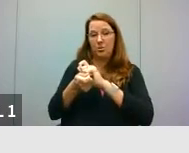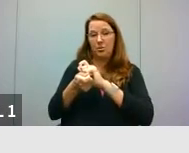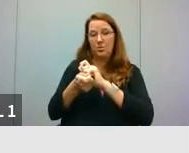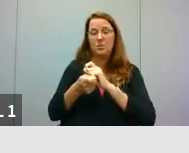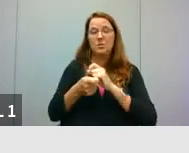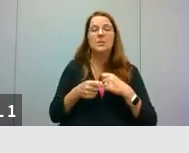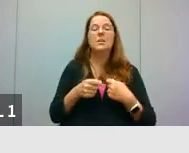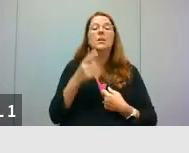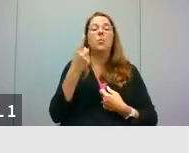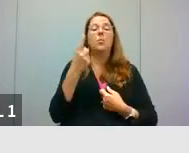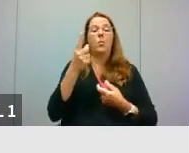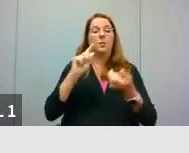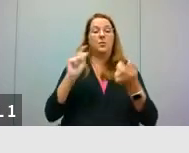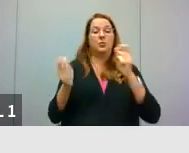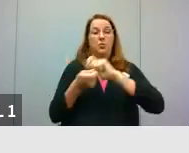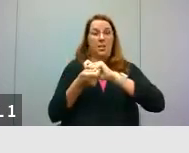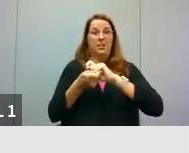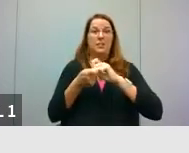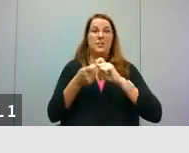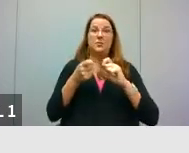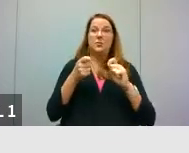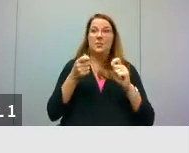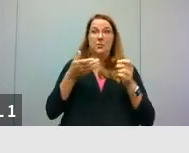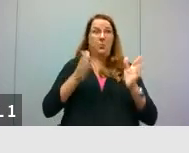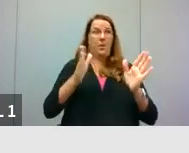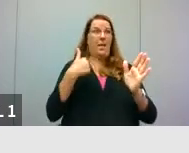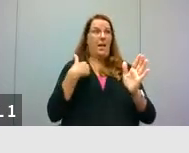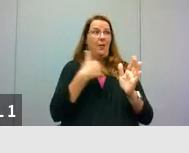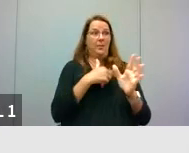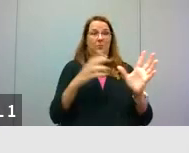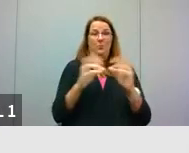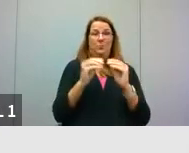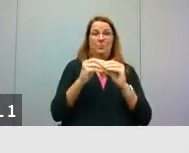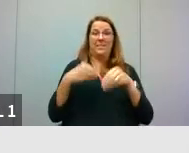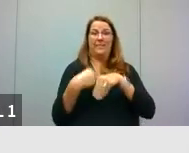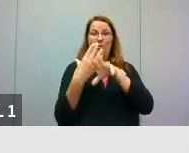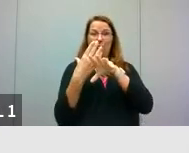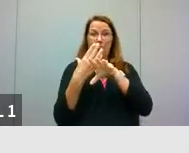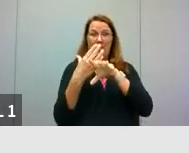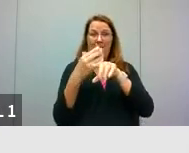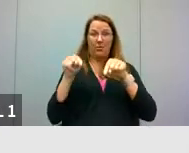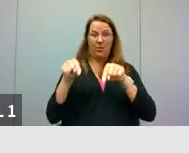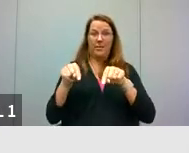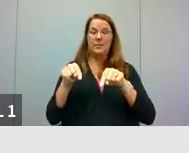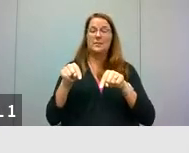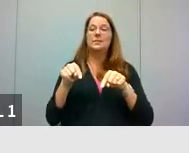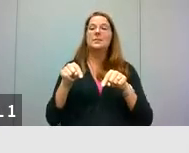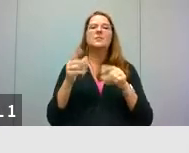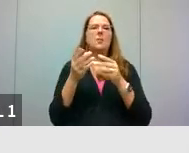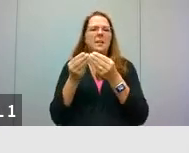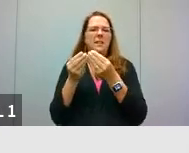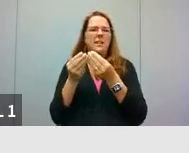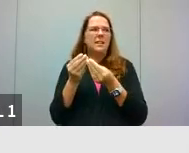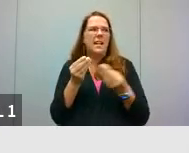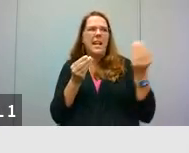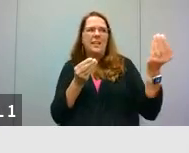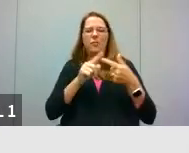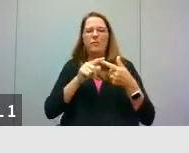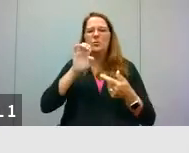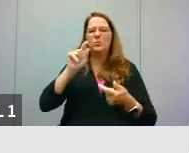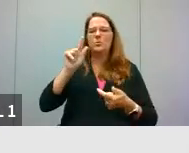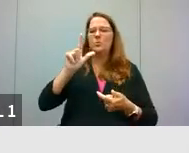able to meet virtually like this. And for more on that, I will hand it over briefly to Elizabeth Pataka to